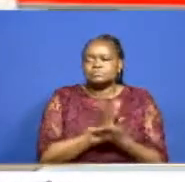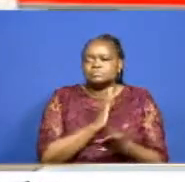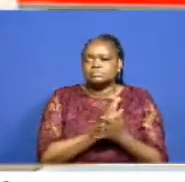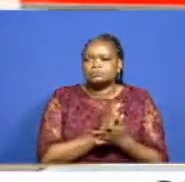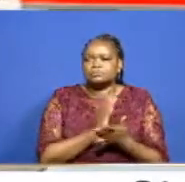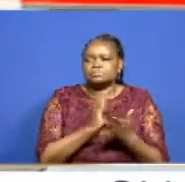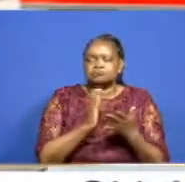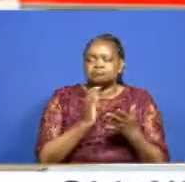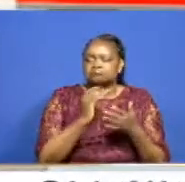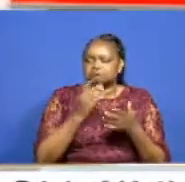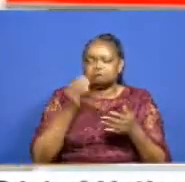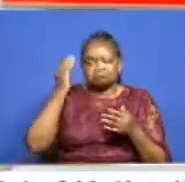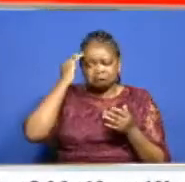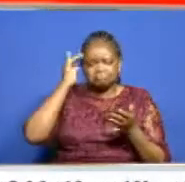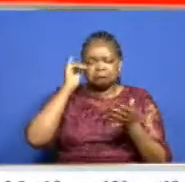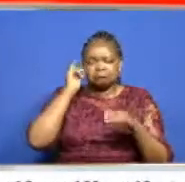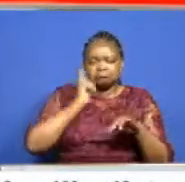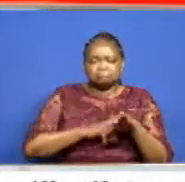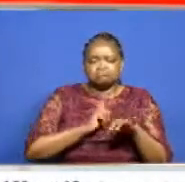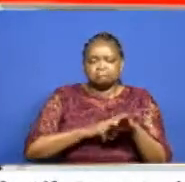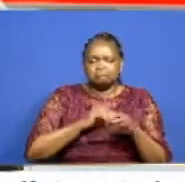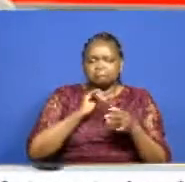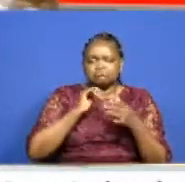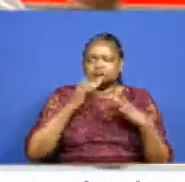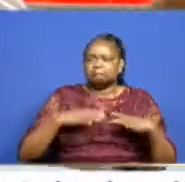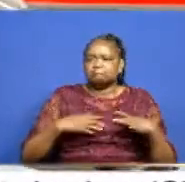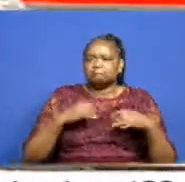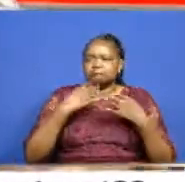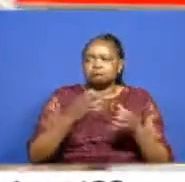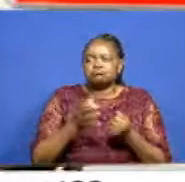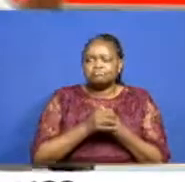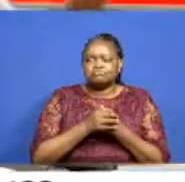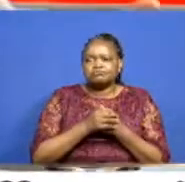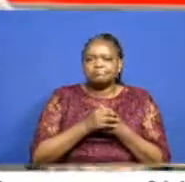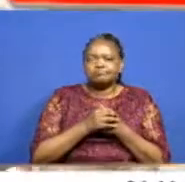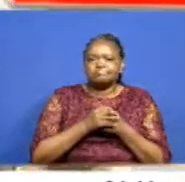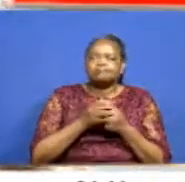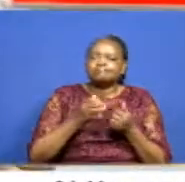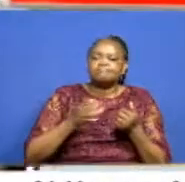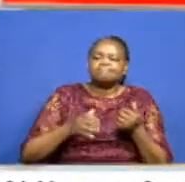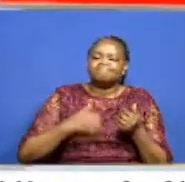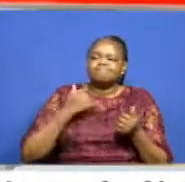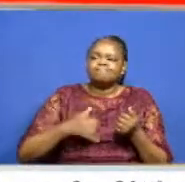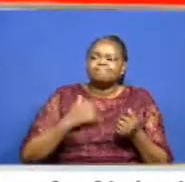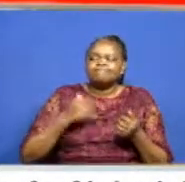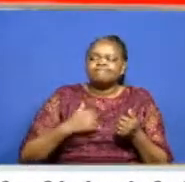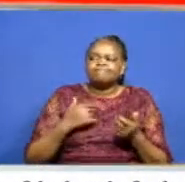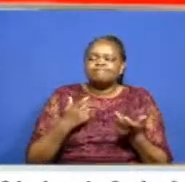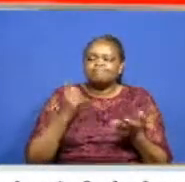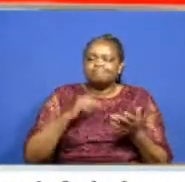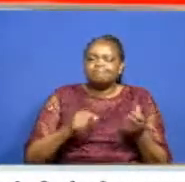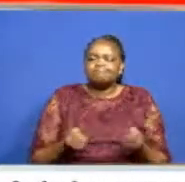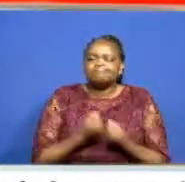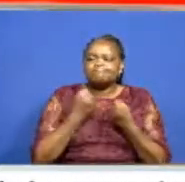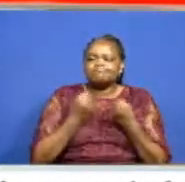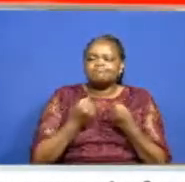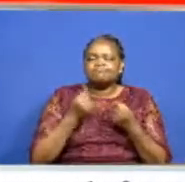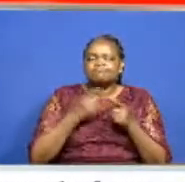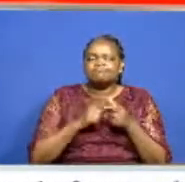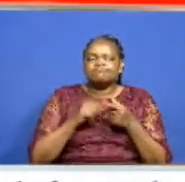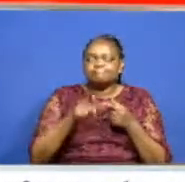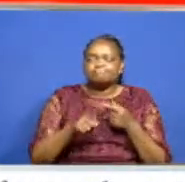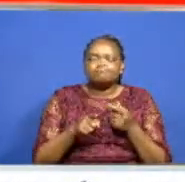we know, when people now give their emotional reaction to what is taking place, it has not been